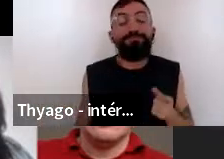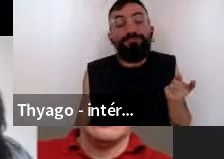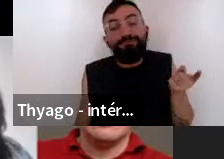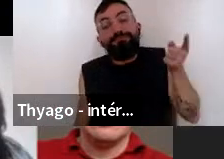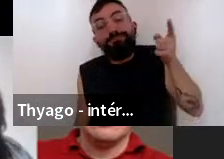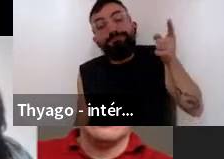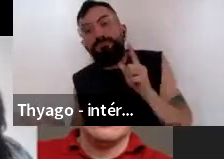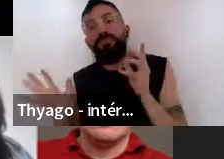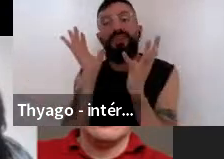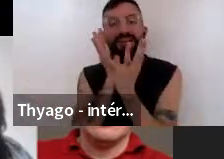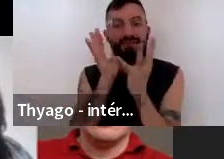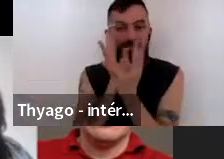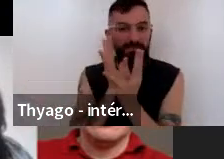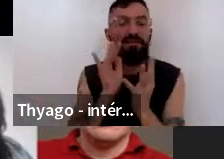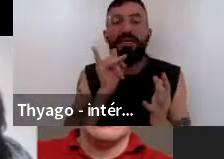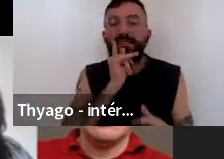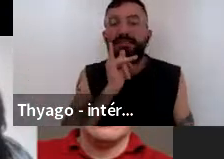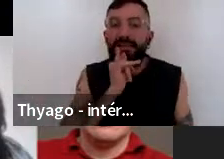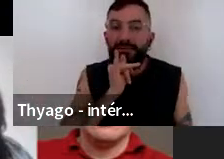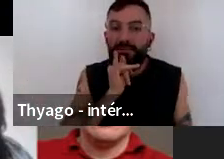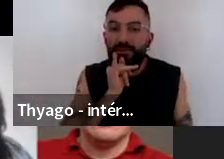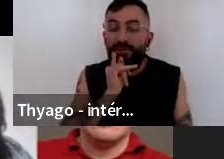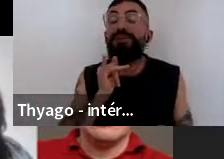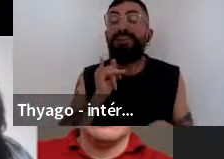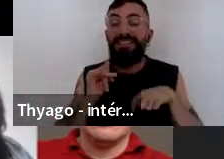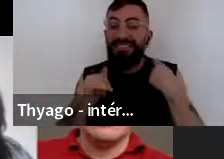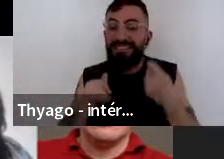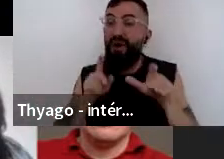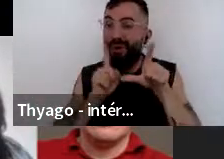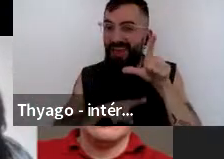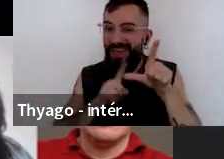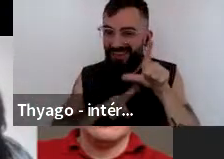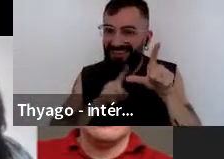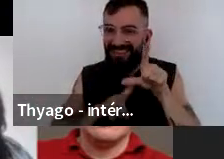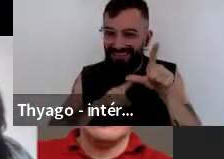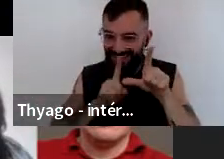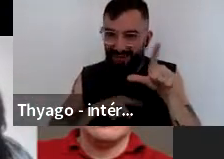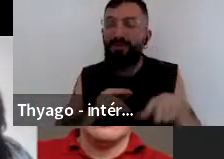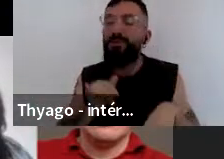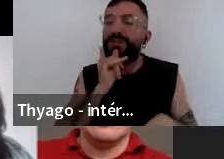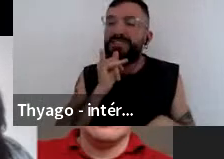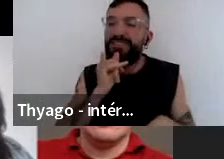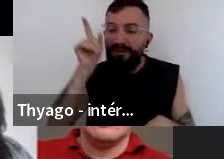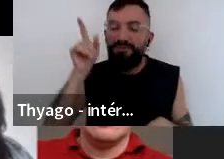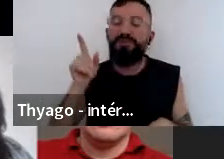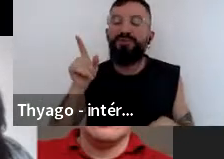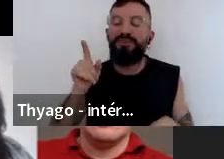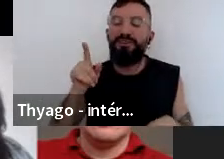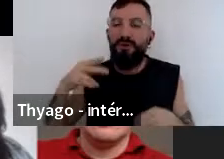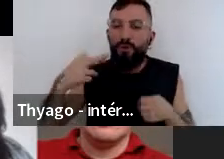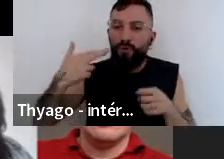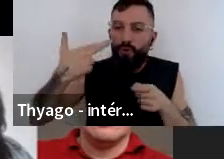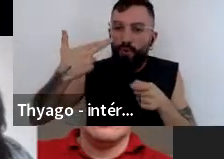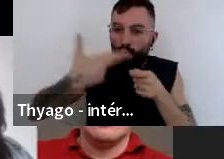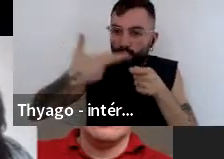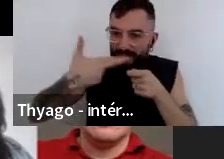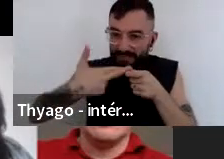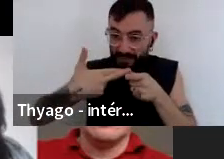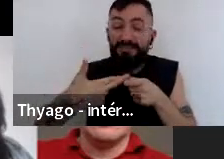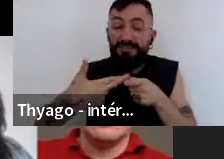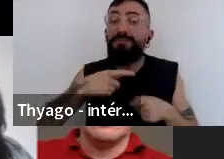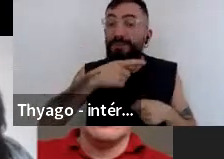an initialized sign is the sign for the city Russas. So this sign